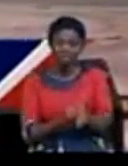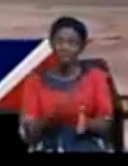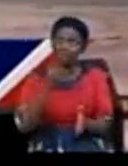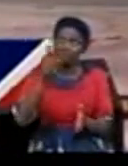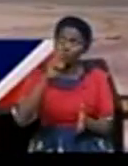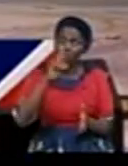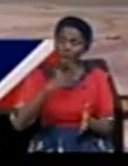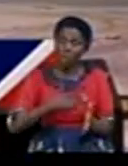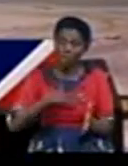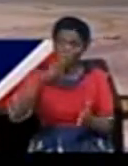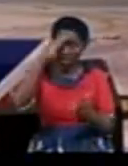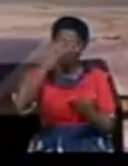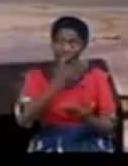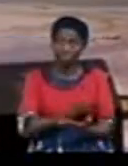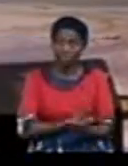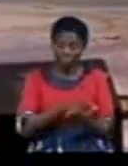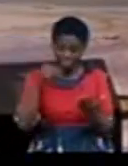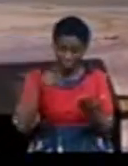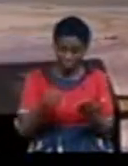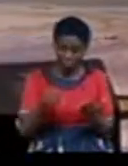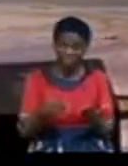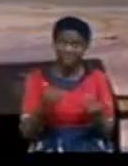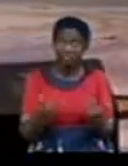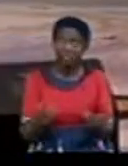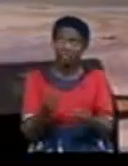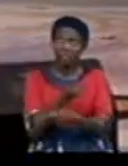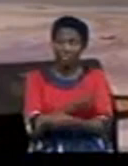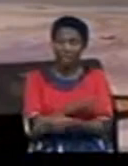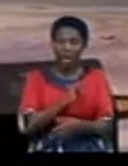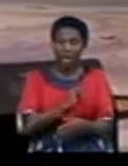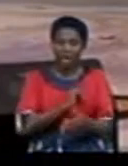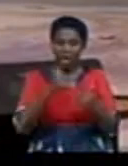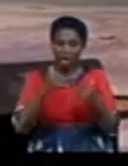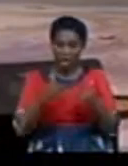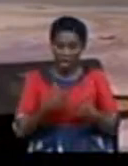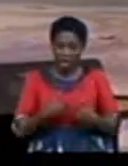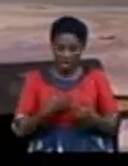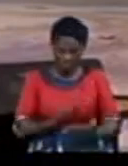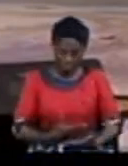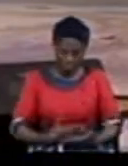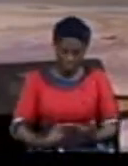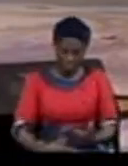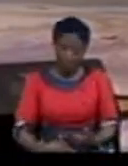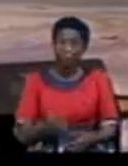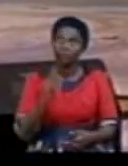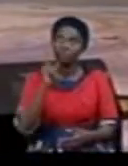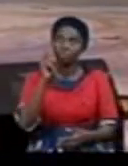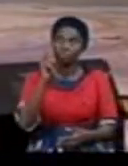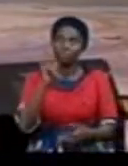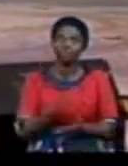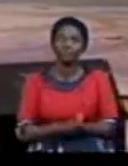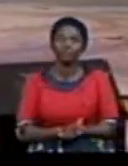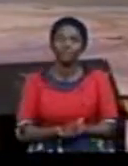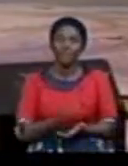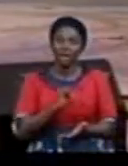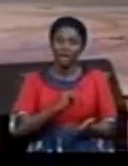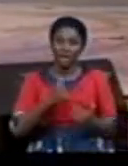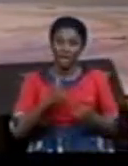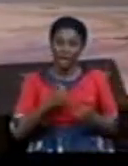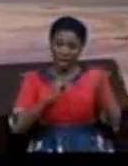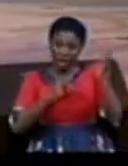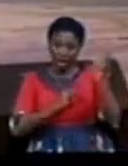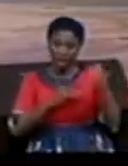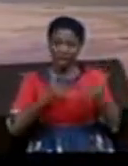son, this day have I begotten thee. Have I begotten thee? Have